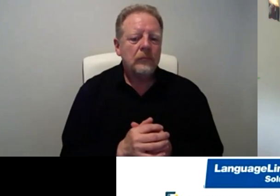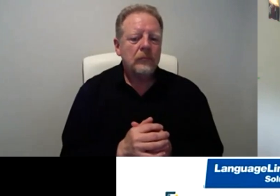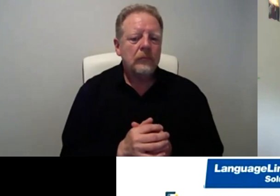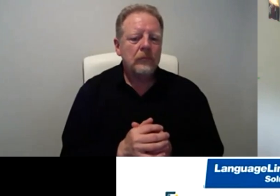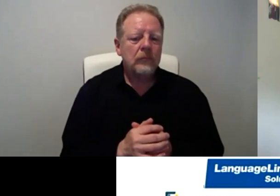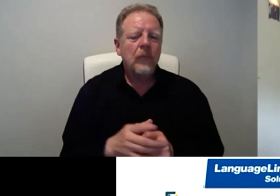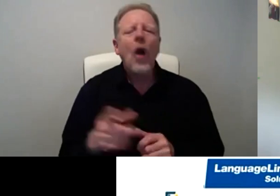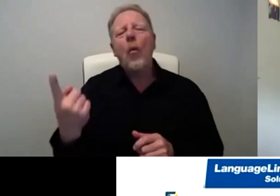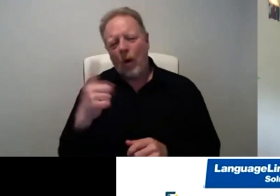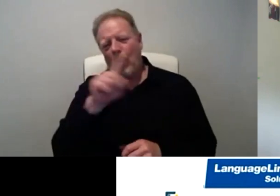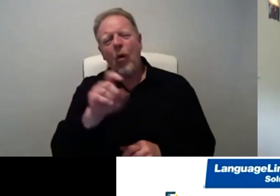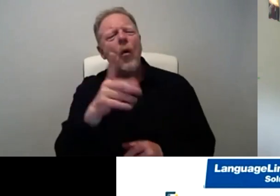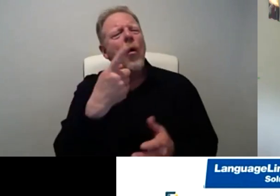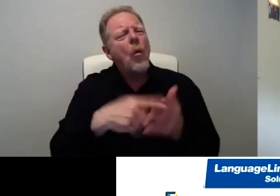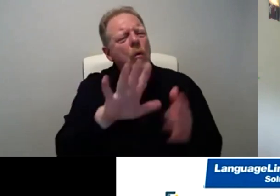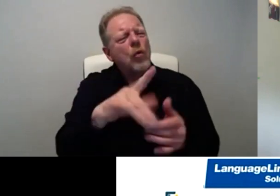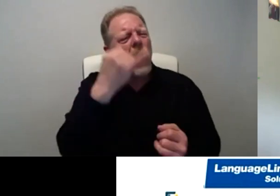what was your last quote?